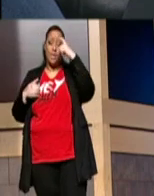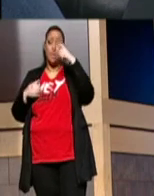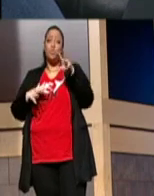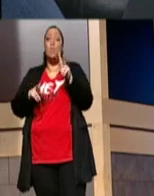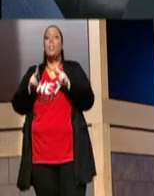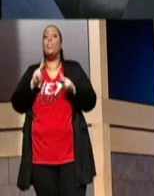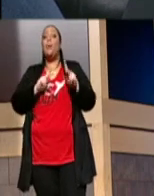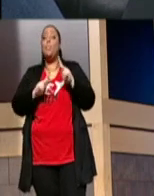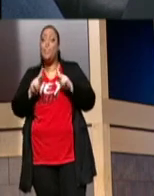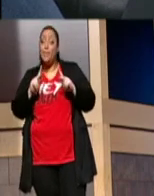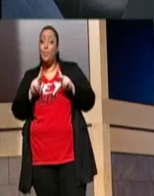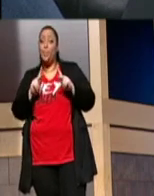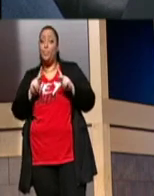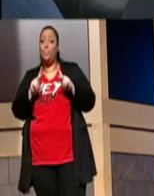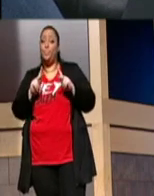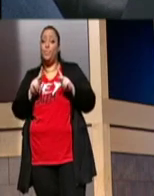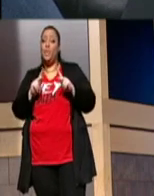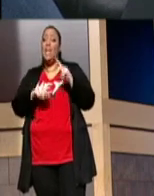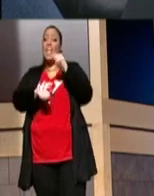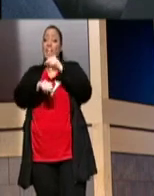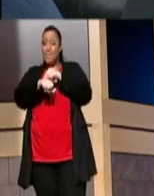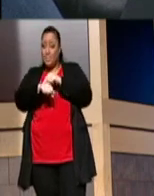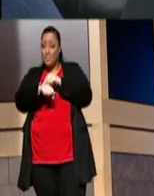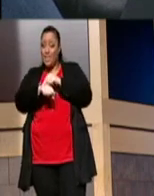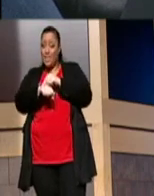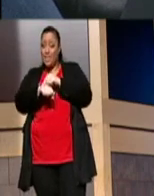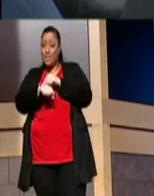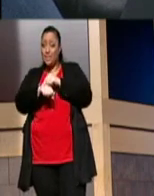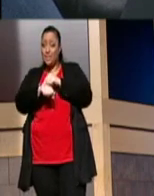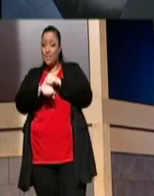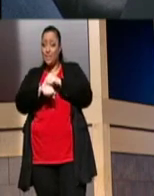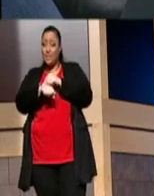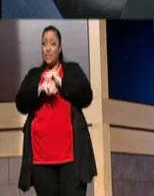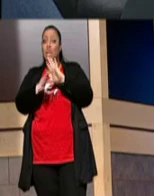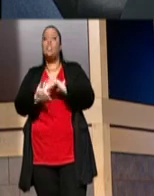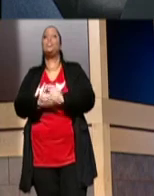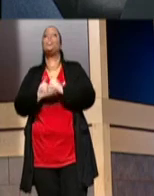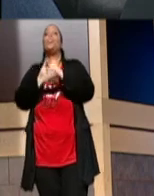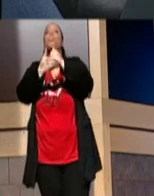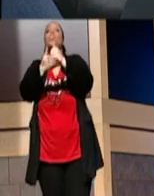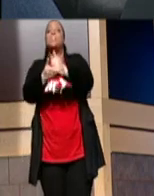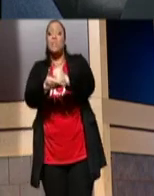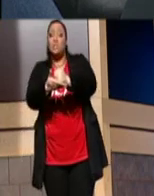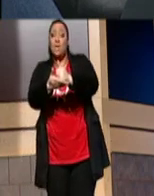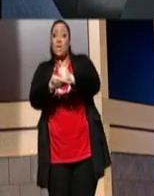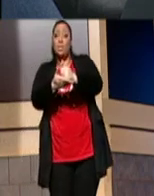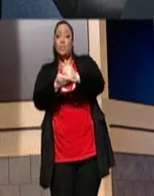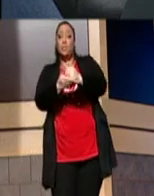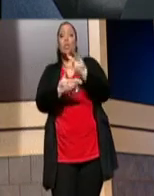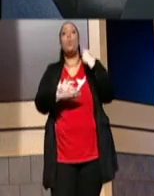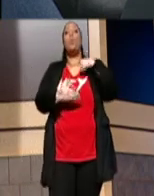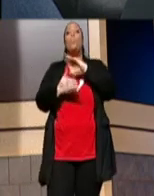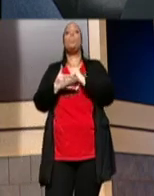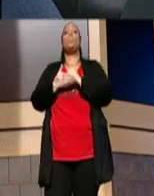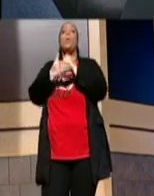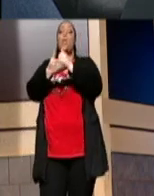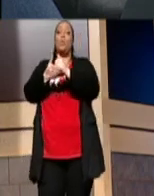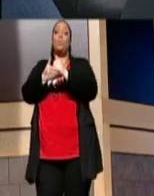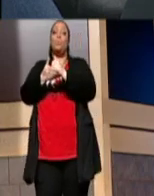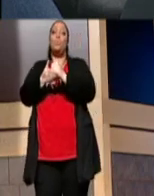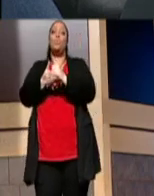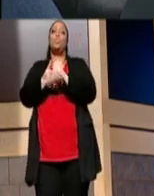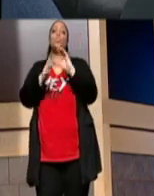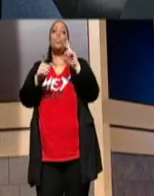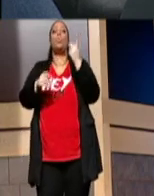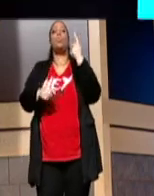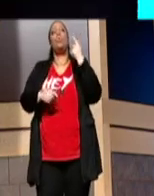and the agents of God in times like this to reach out to others and say, come to us. We will help you. So when you sow,